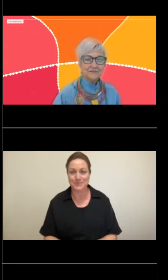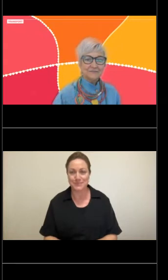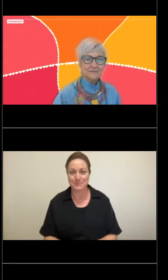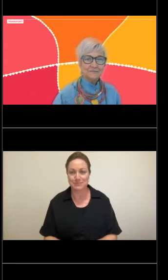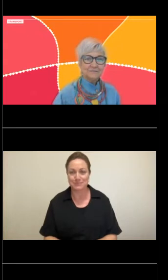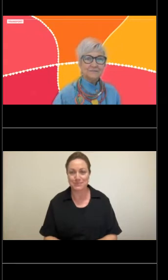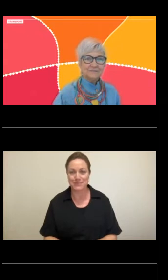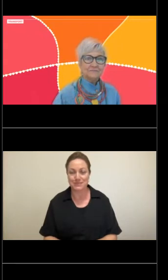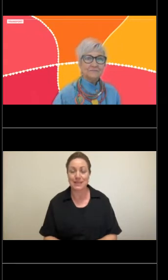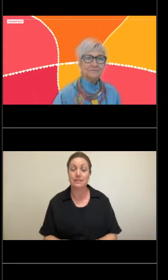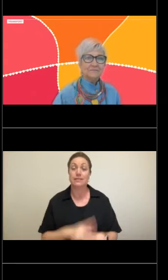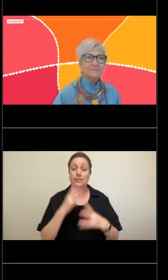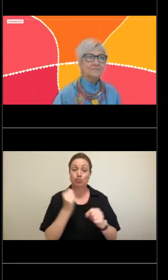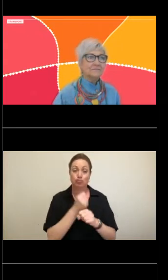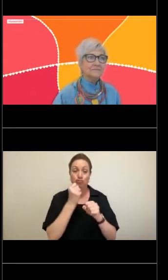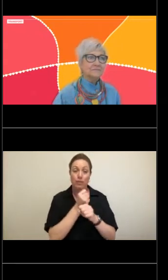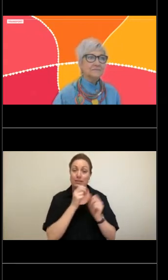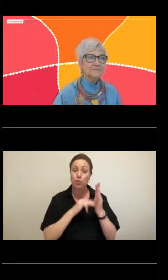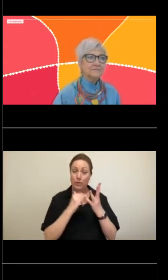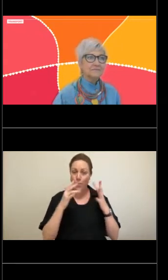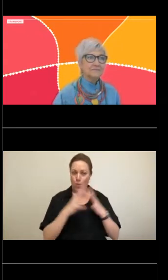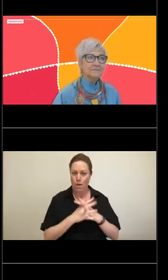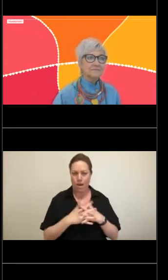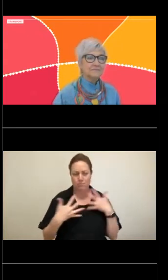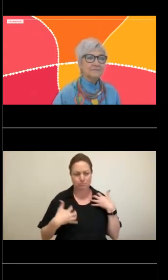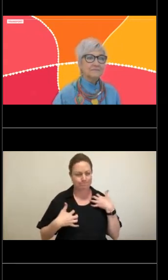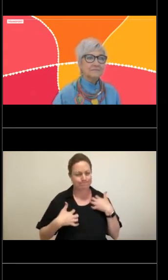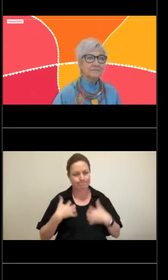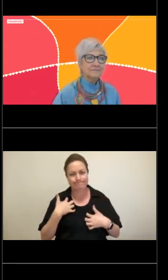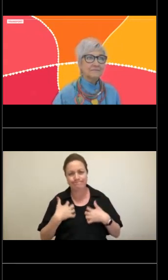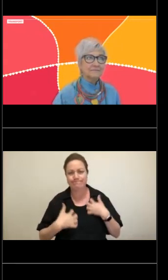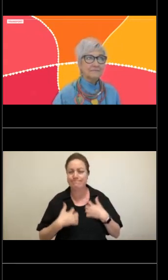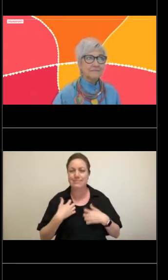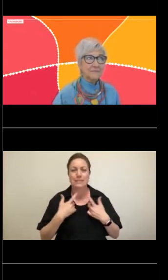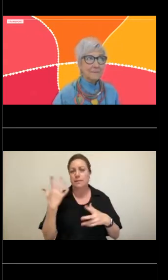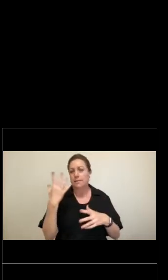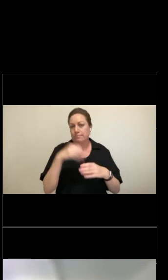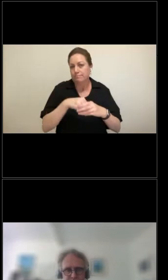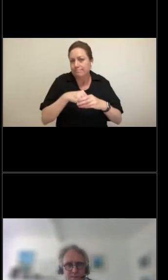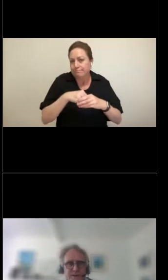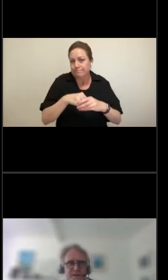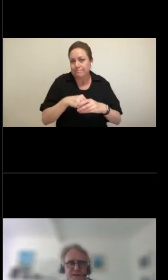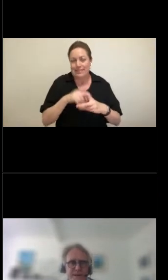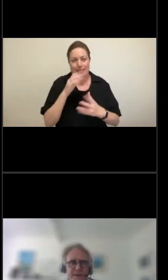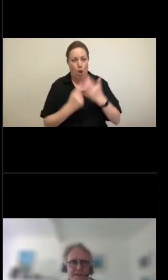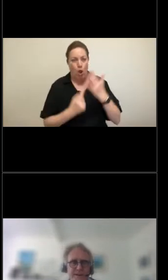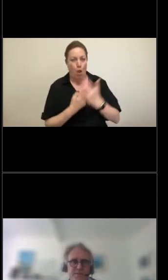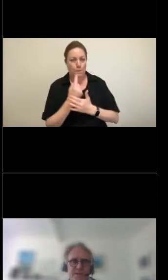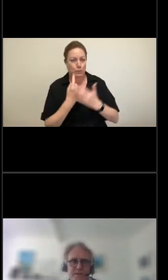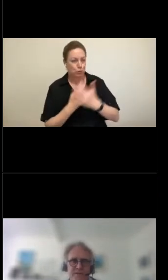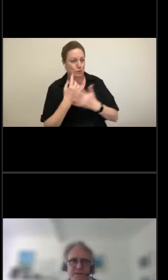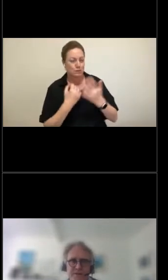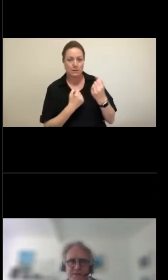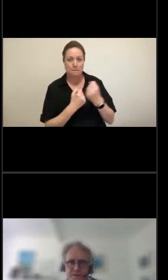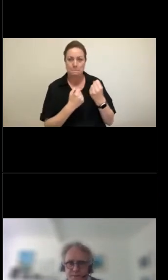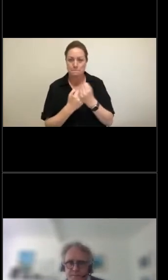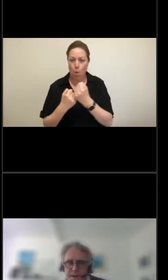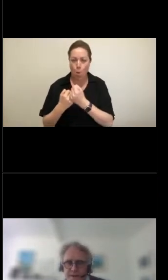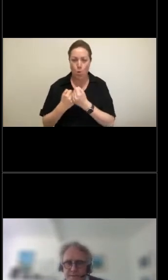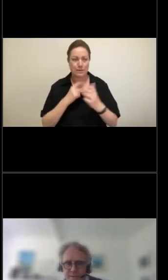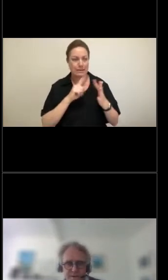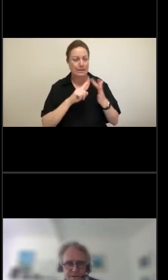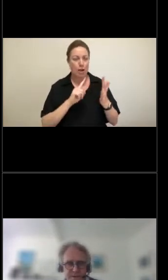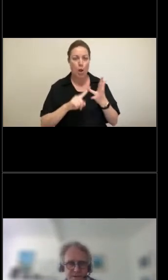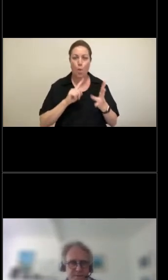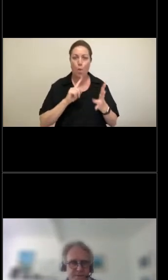Create New South Wales is very excited to be part of this opportunity and to be supporting the expression of interest